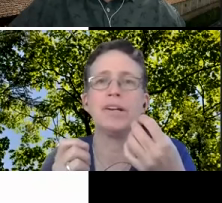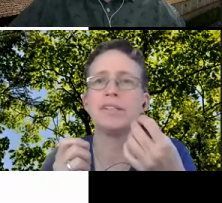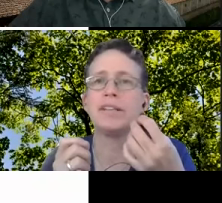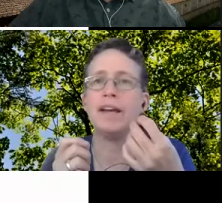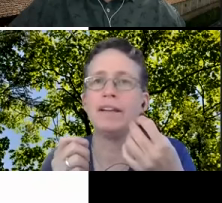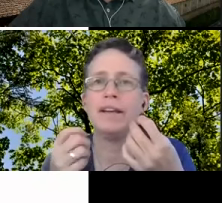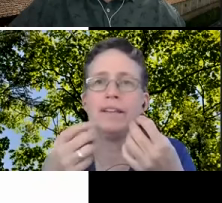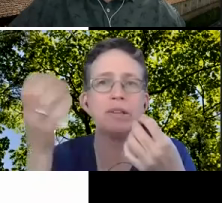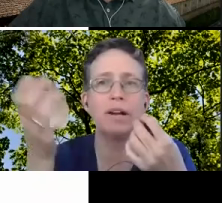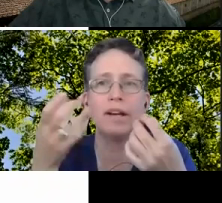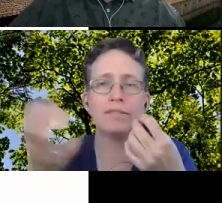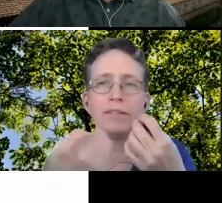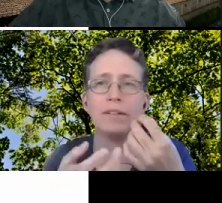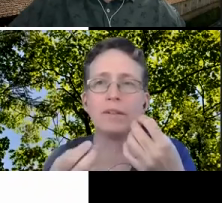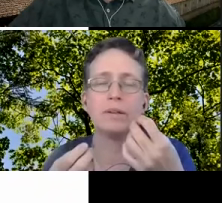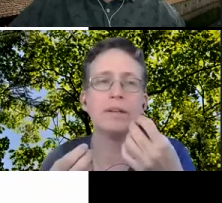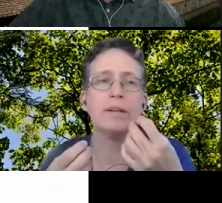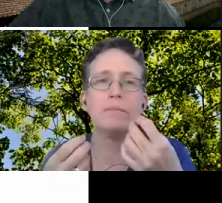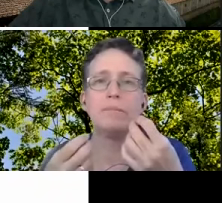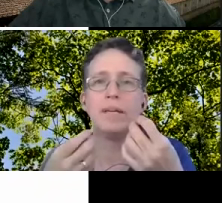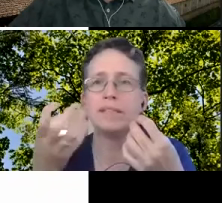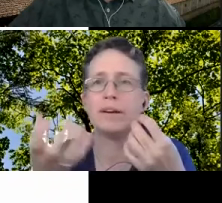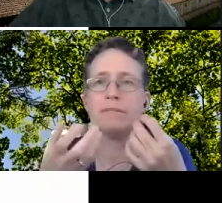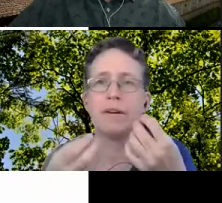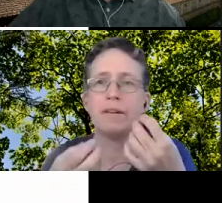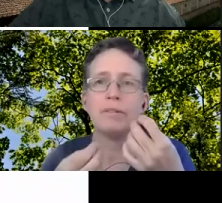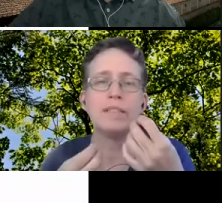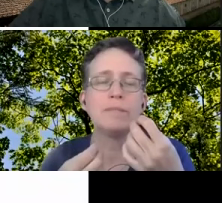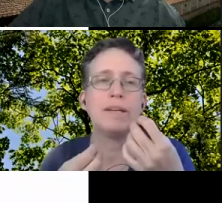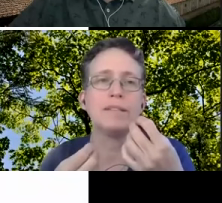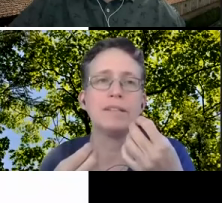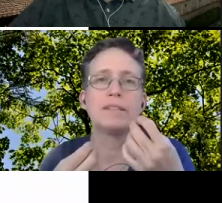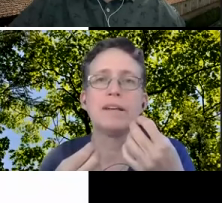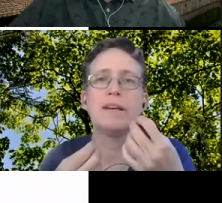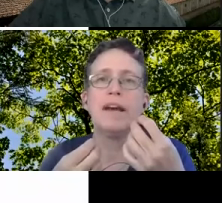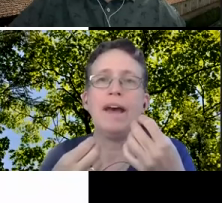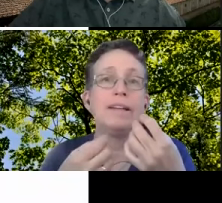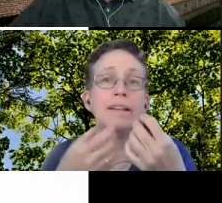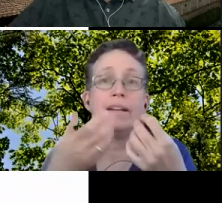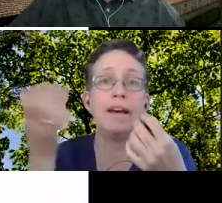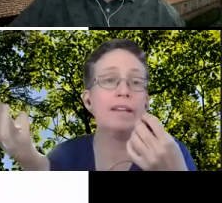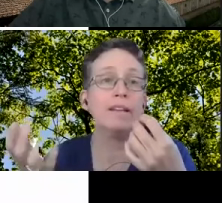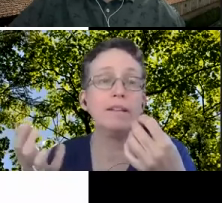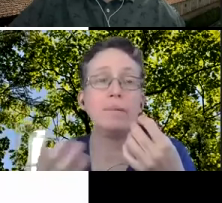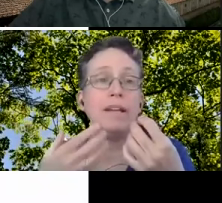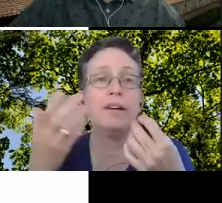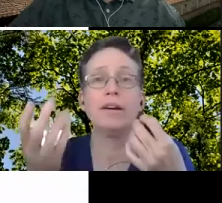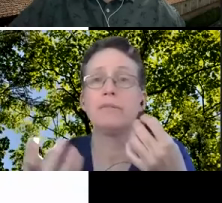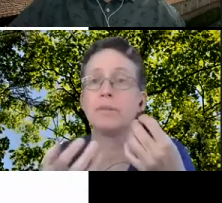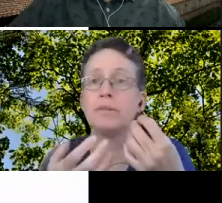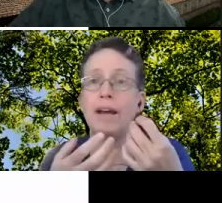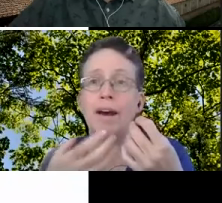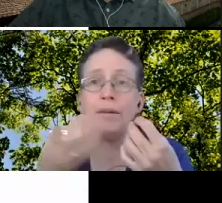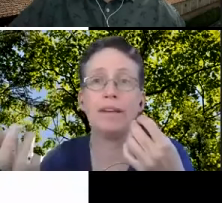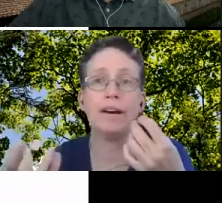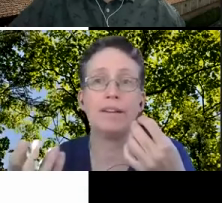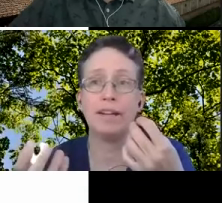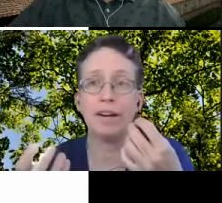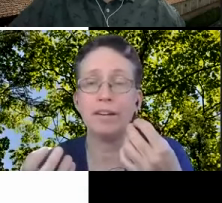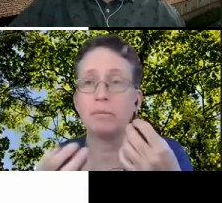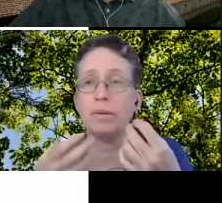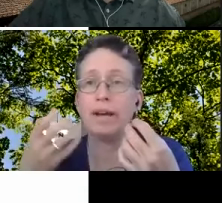many years. And these are all lots of different little bits of green spaces. And depending on sort of how they